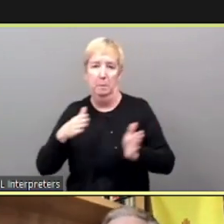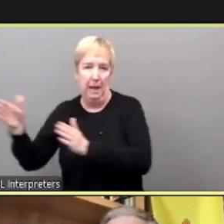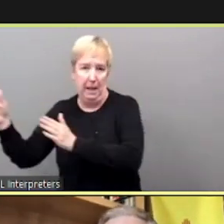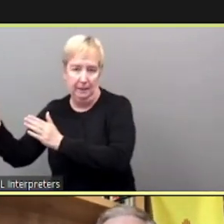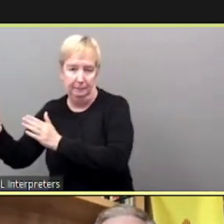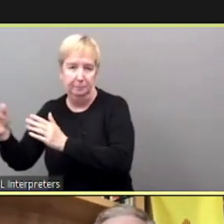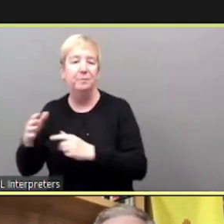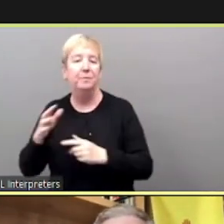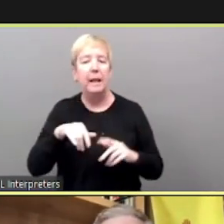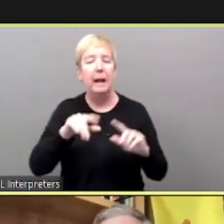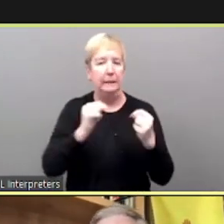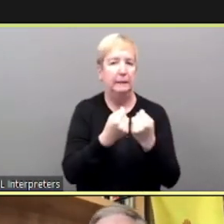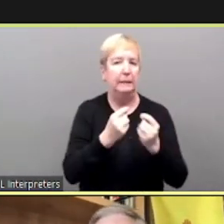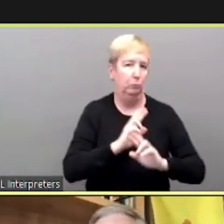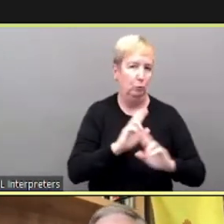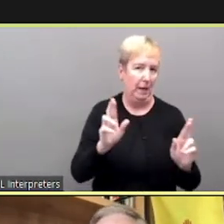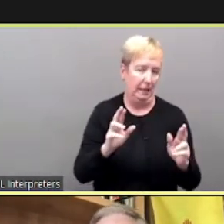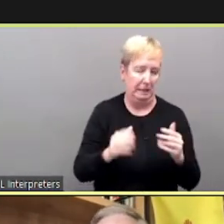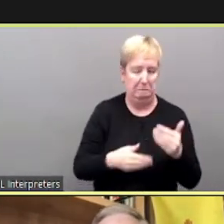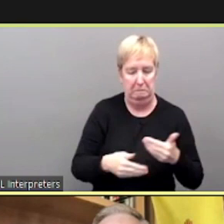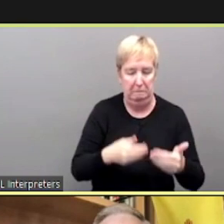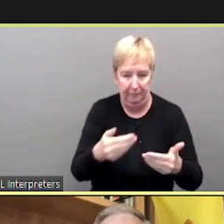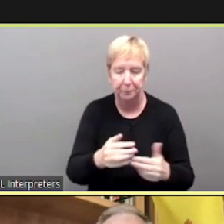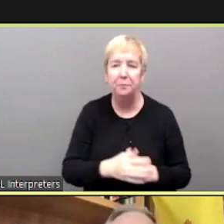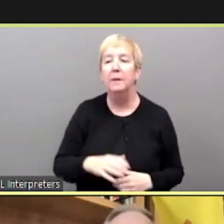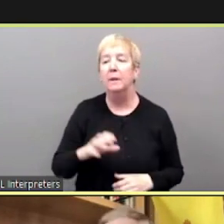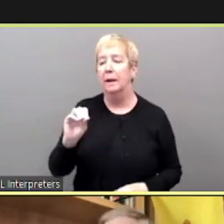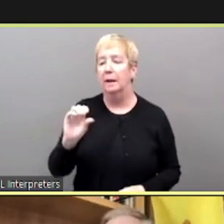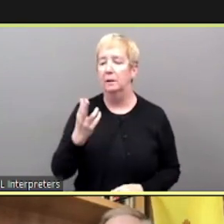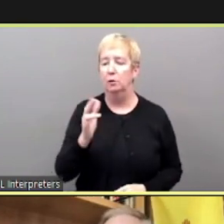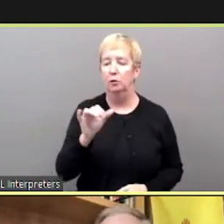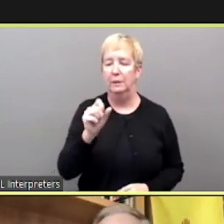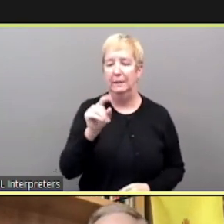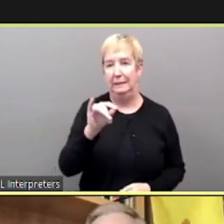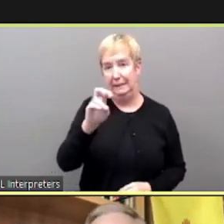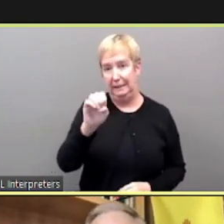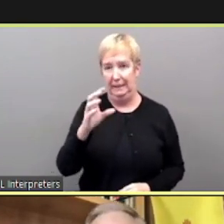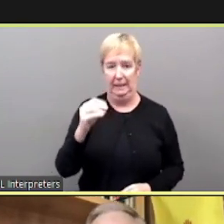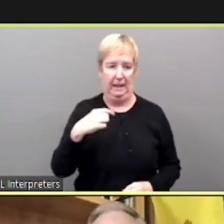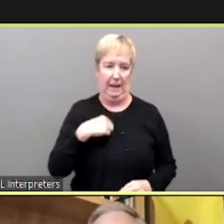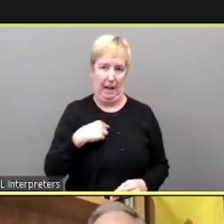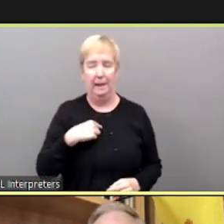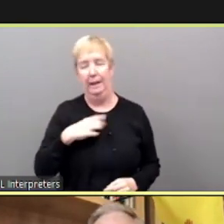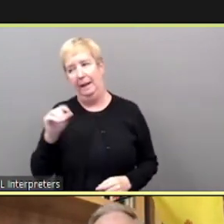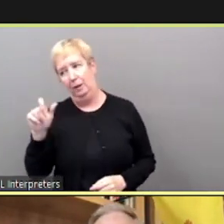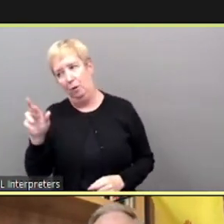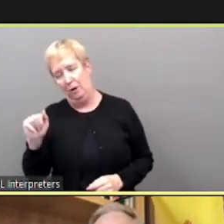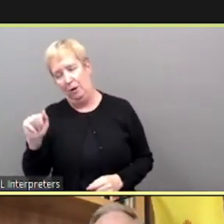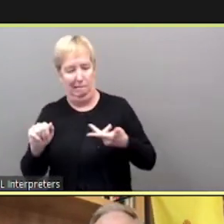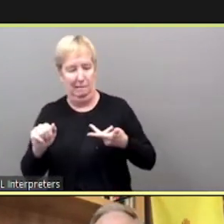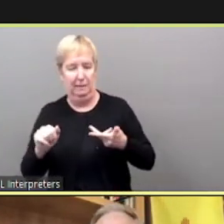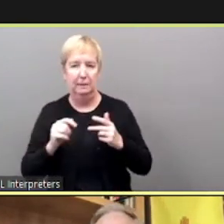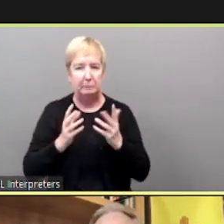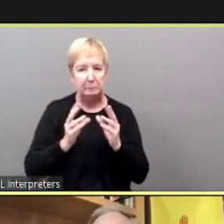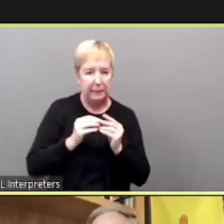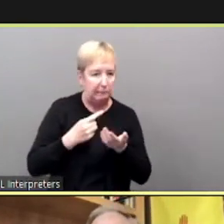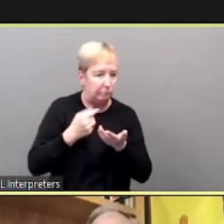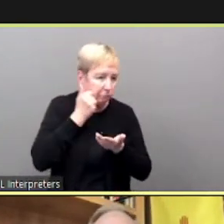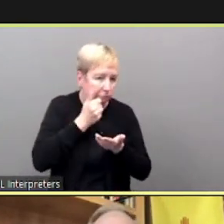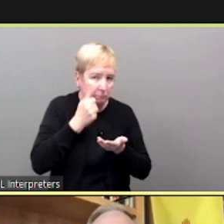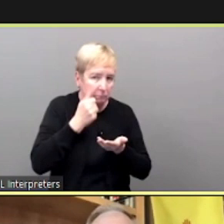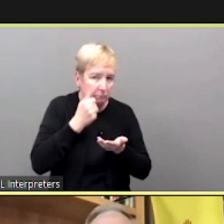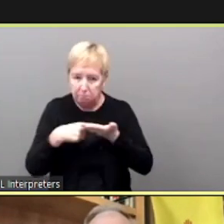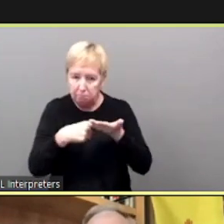then Christine and I, as I do with Laura, talk pretty much every day. As